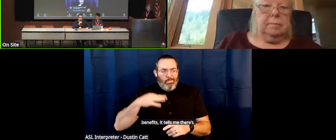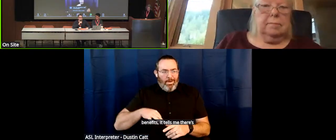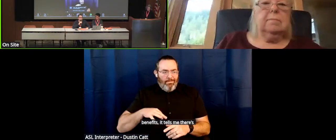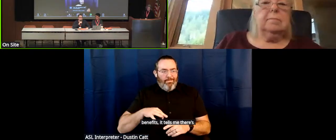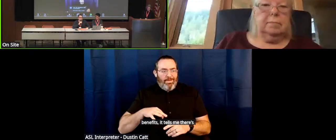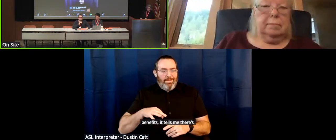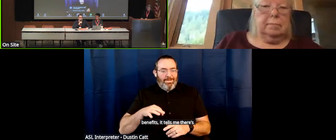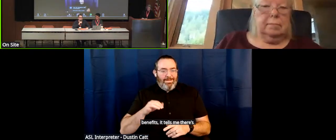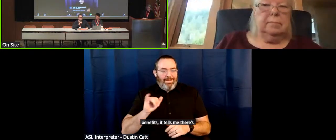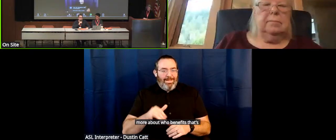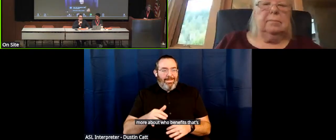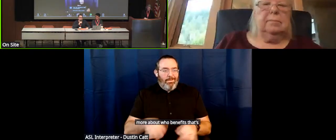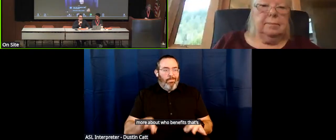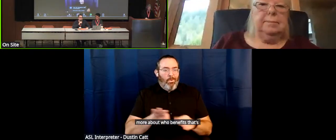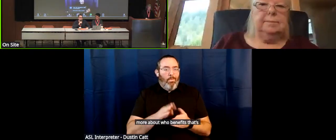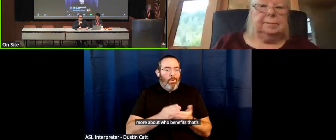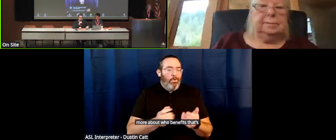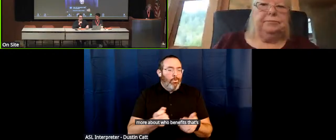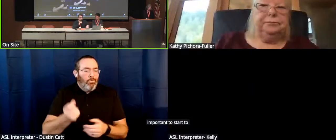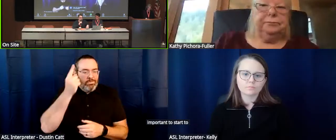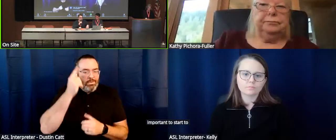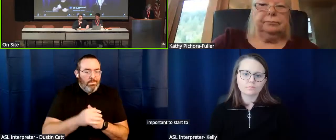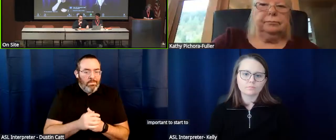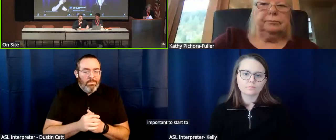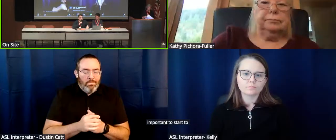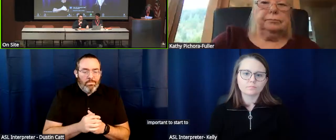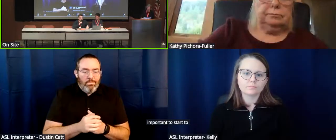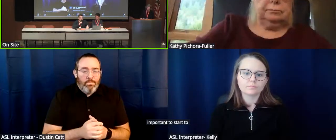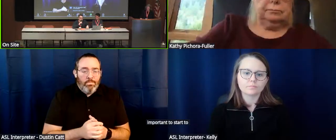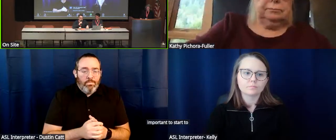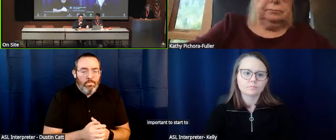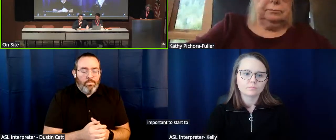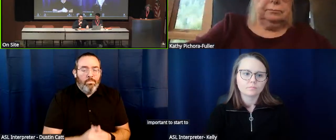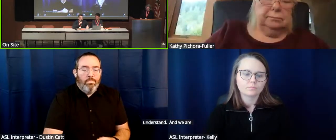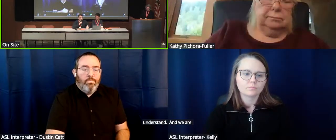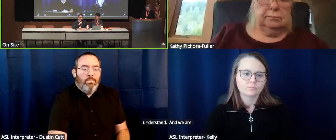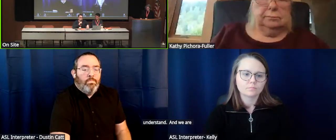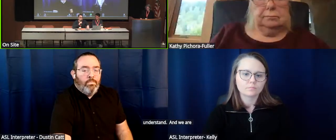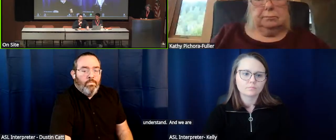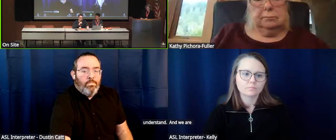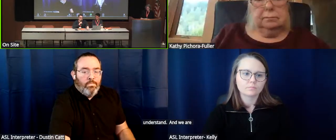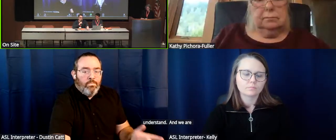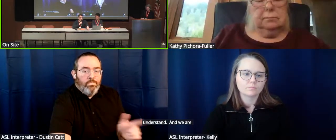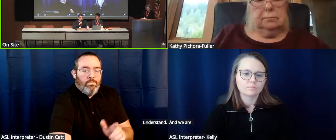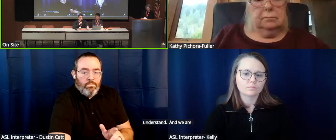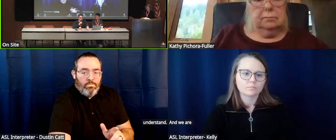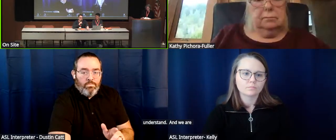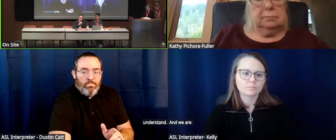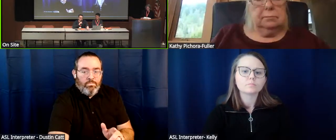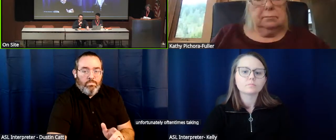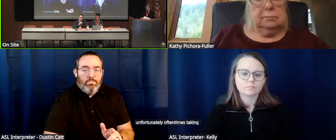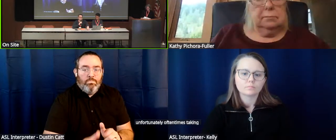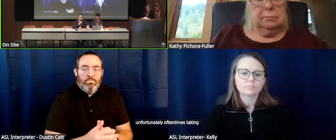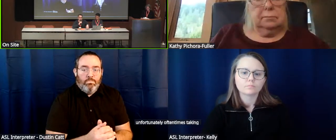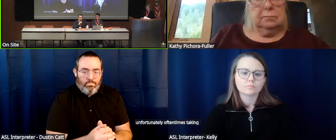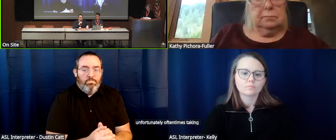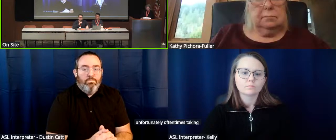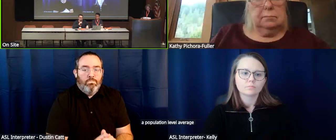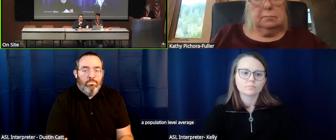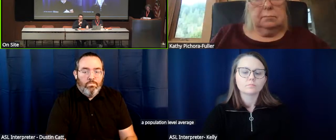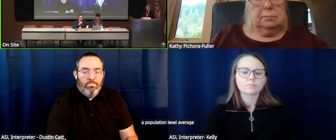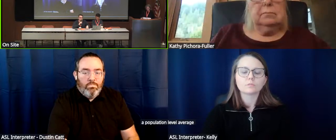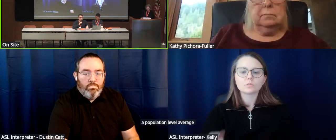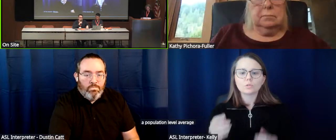start to understand. And we are unfortunately oftentimes taking a population level average effect and trying to apply it